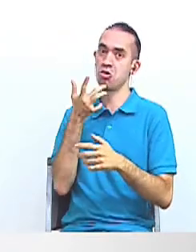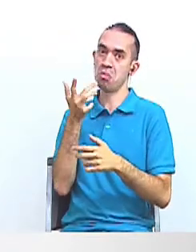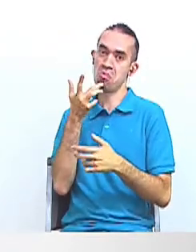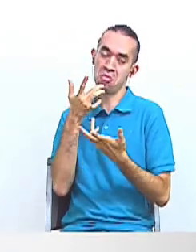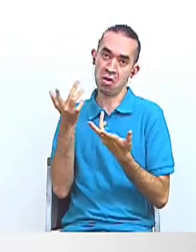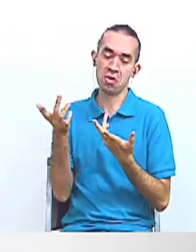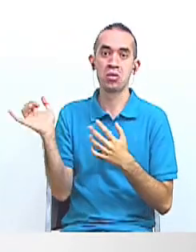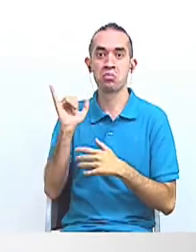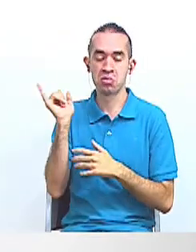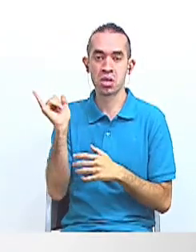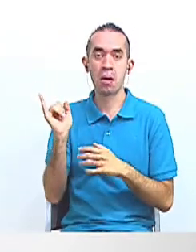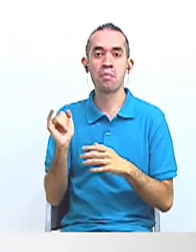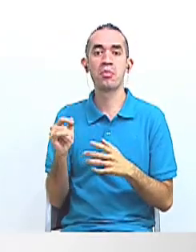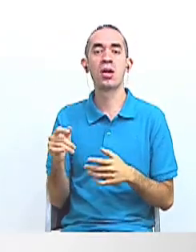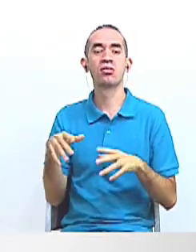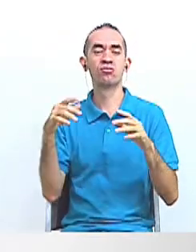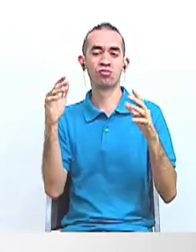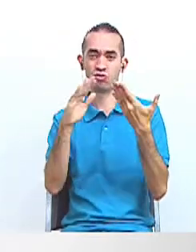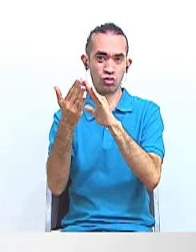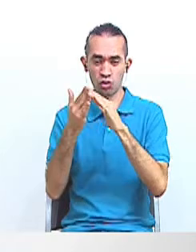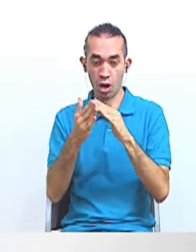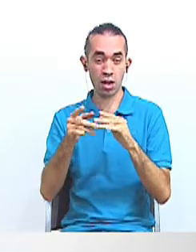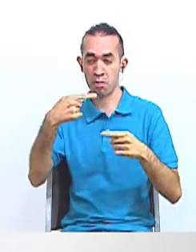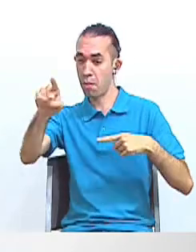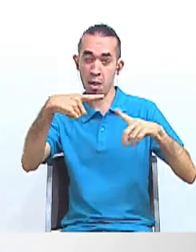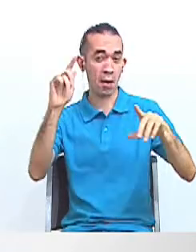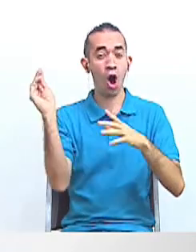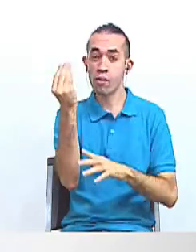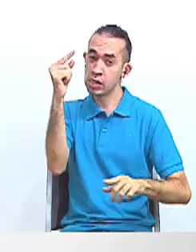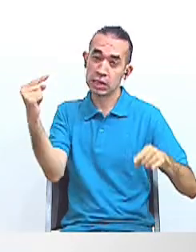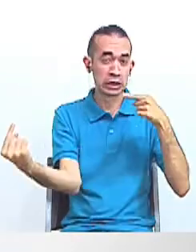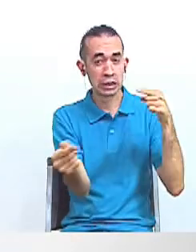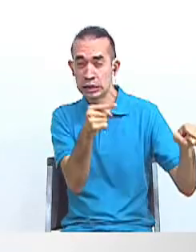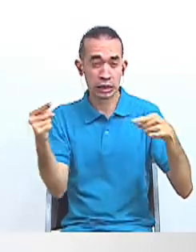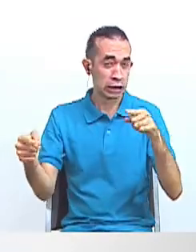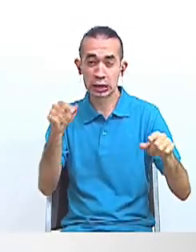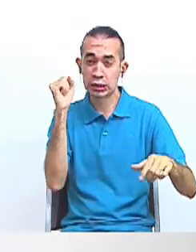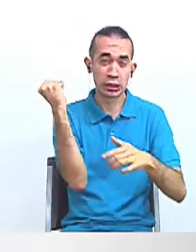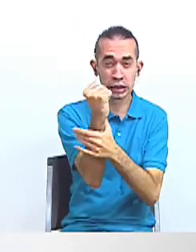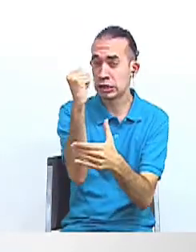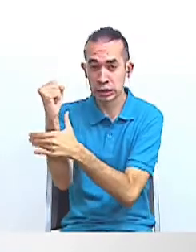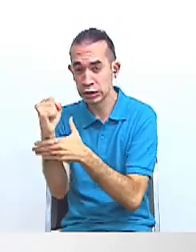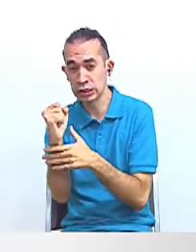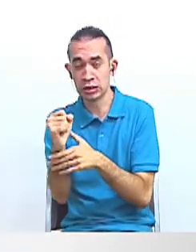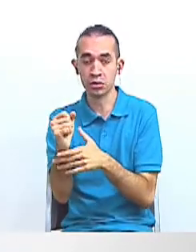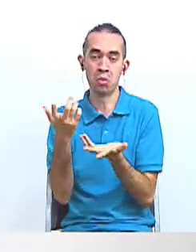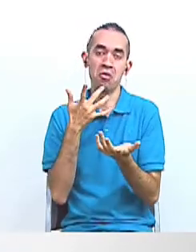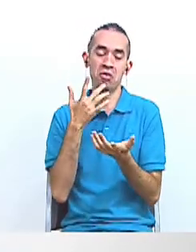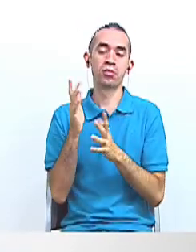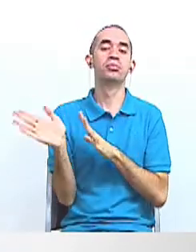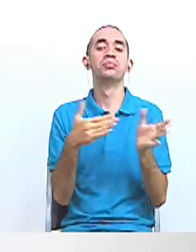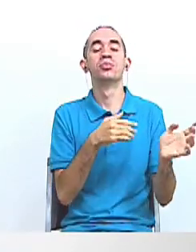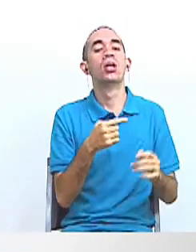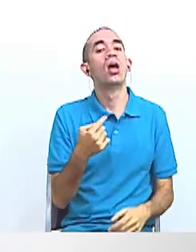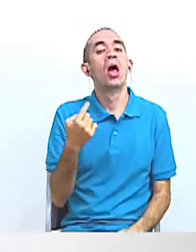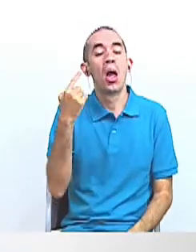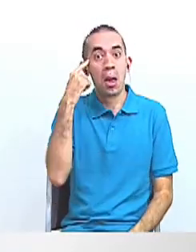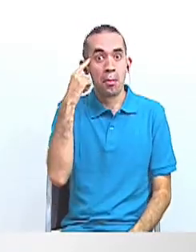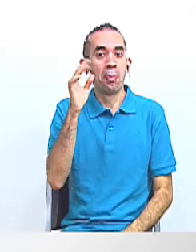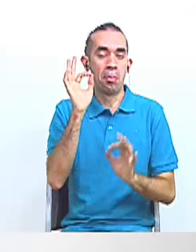be doing today. What is it that we're going to be learning about today? So here are our learning or